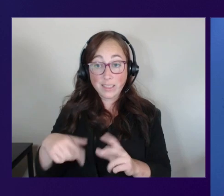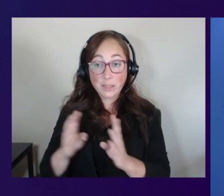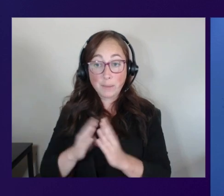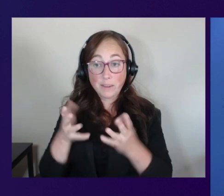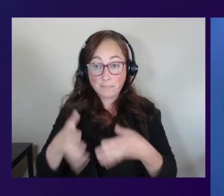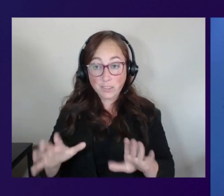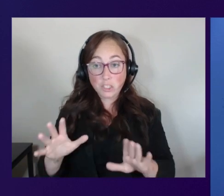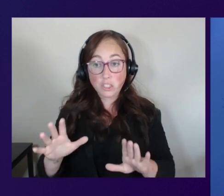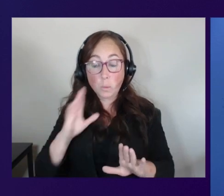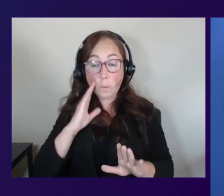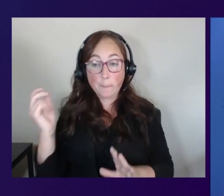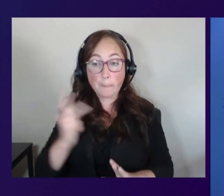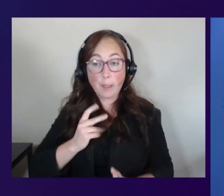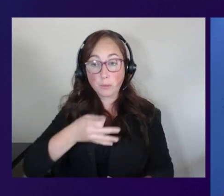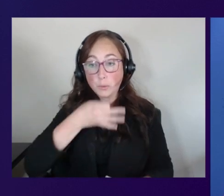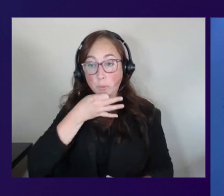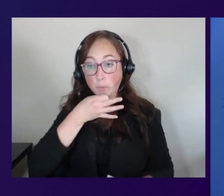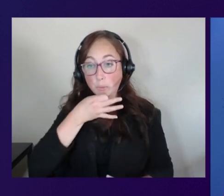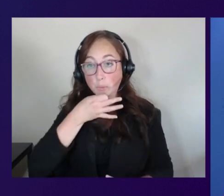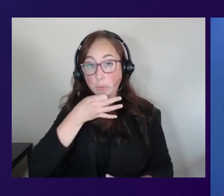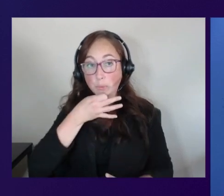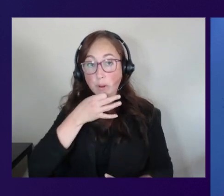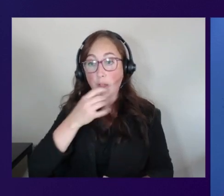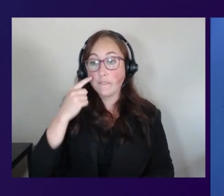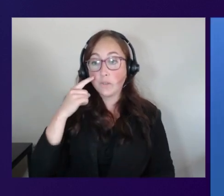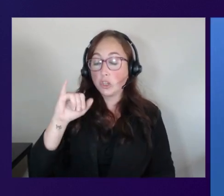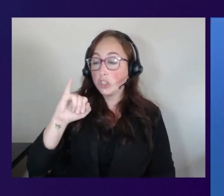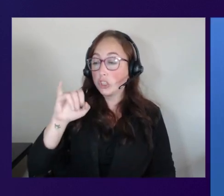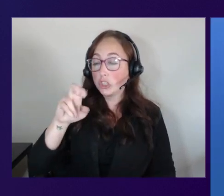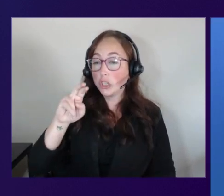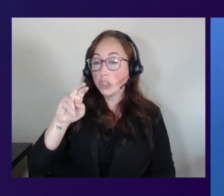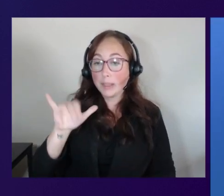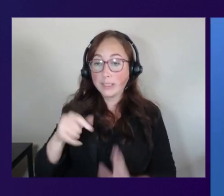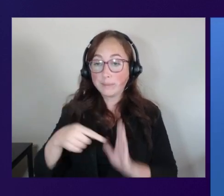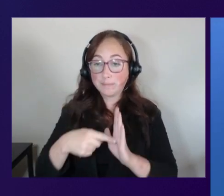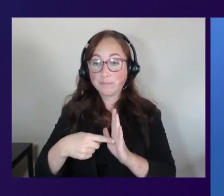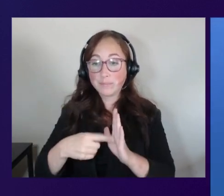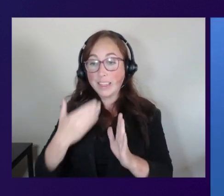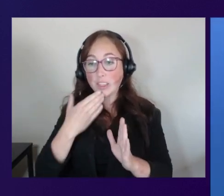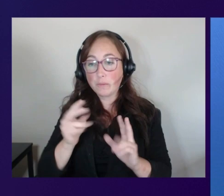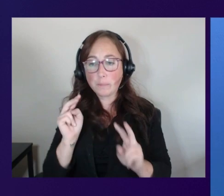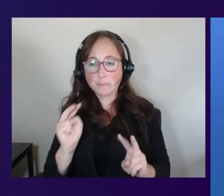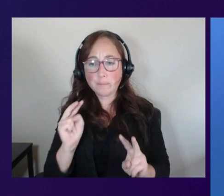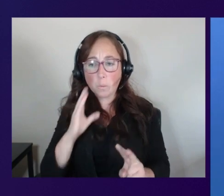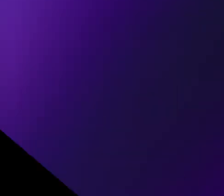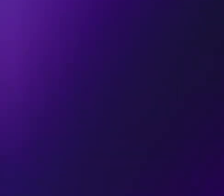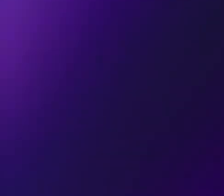a break for Jeremy's demo. But thanks for tuning in, and we'll be back in a few minutes. Thank you.